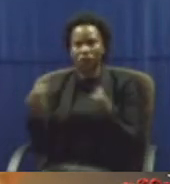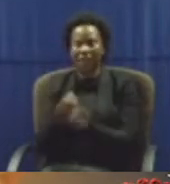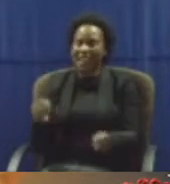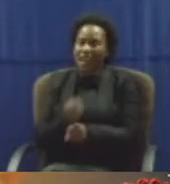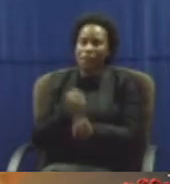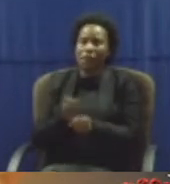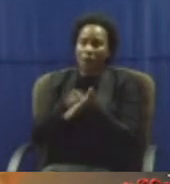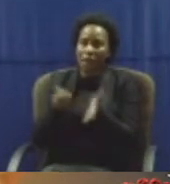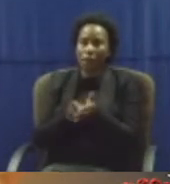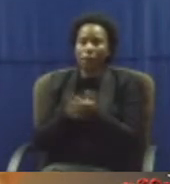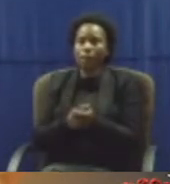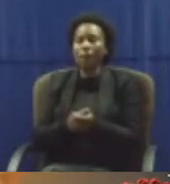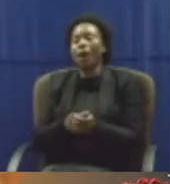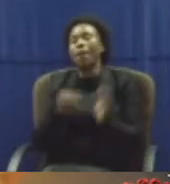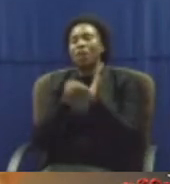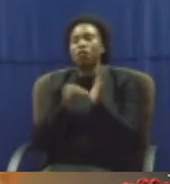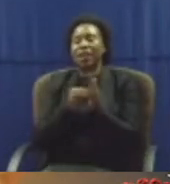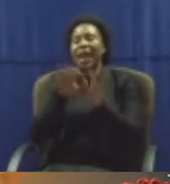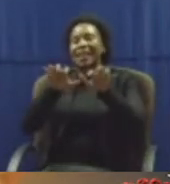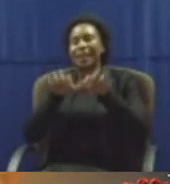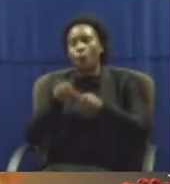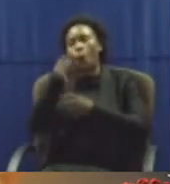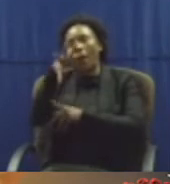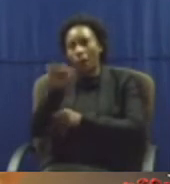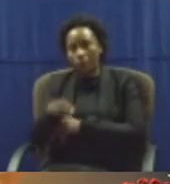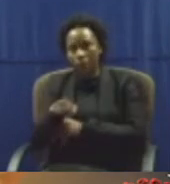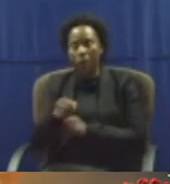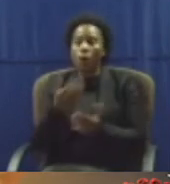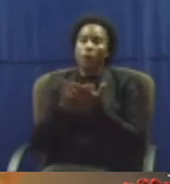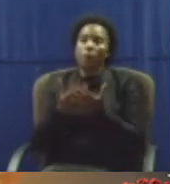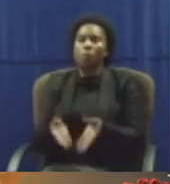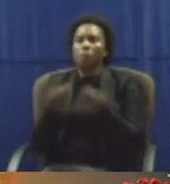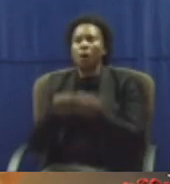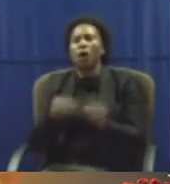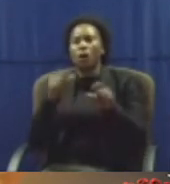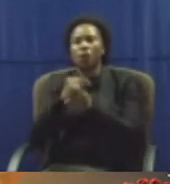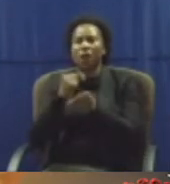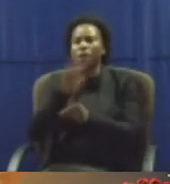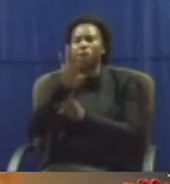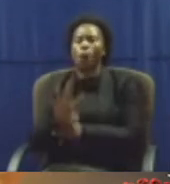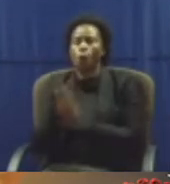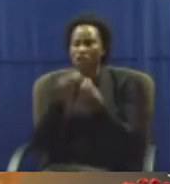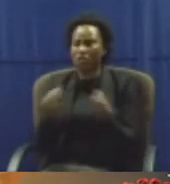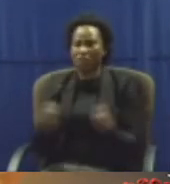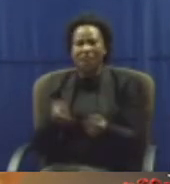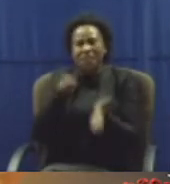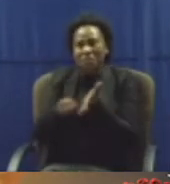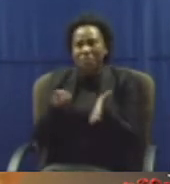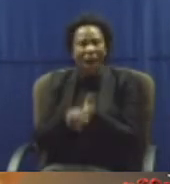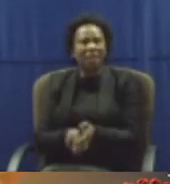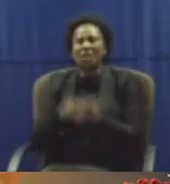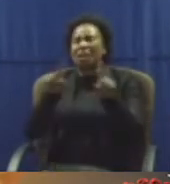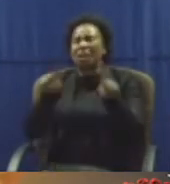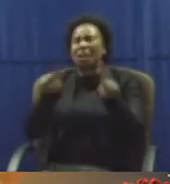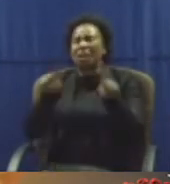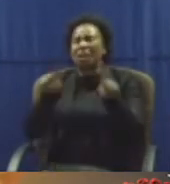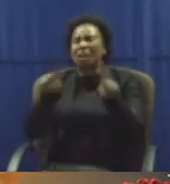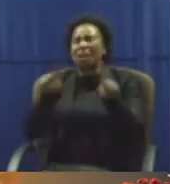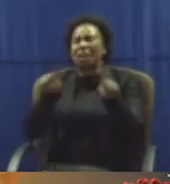exam. You may be one of the 4 and 5 grade 4 learners who can't read or write for meaning. Most certainly, you will be part